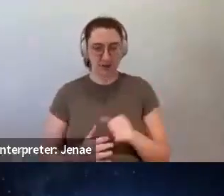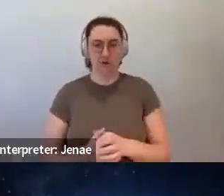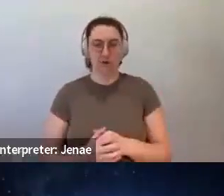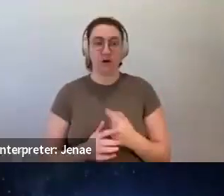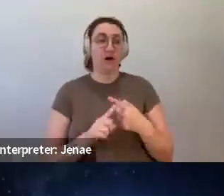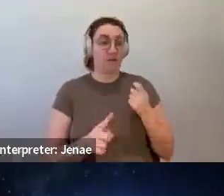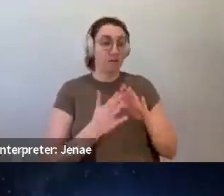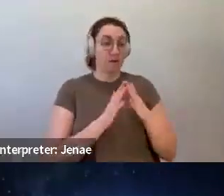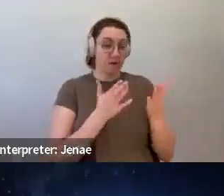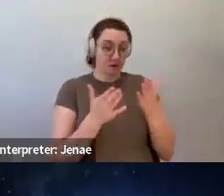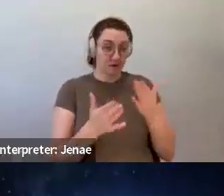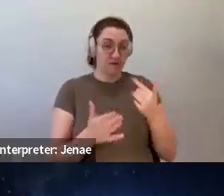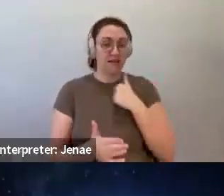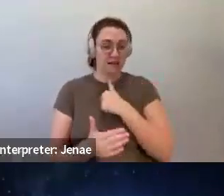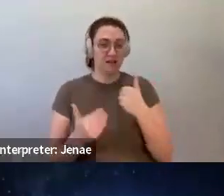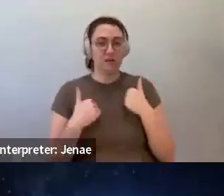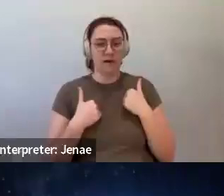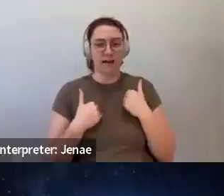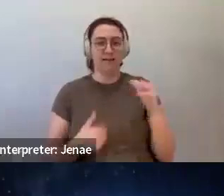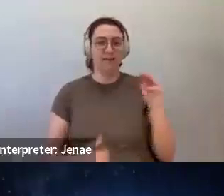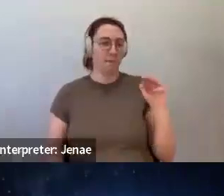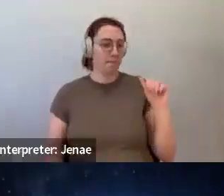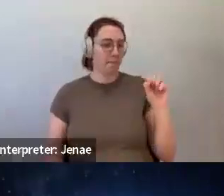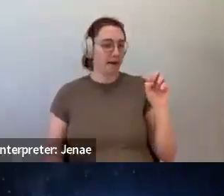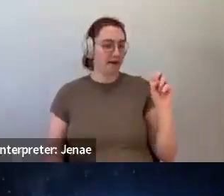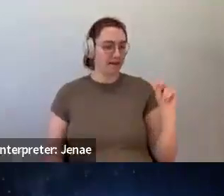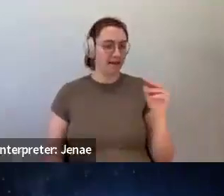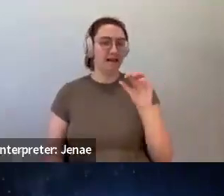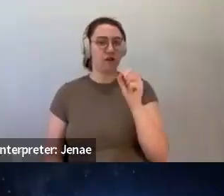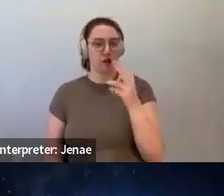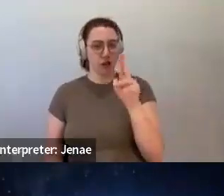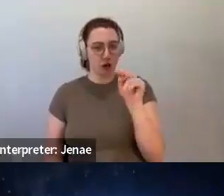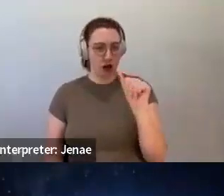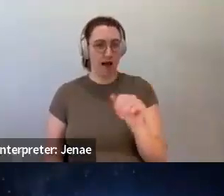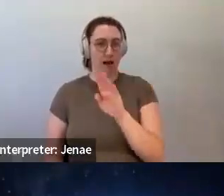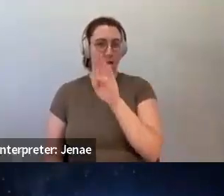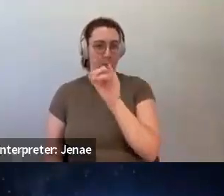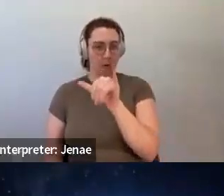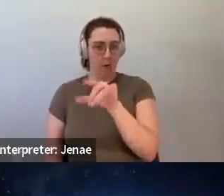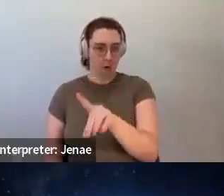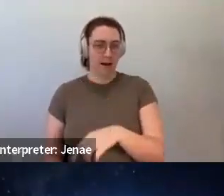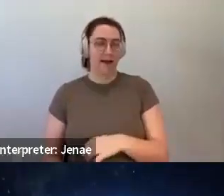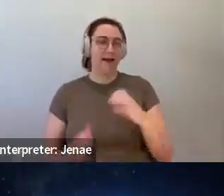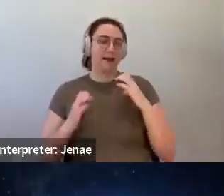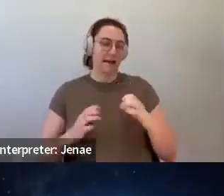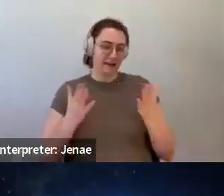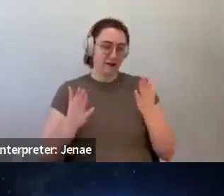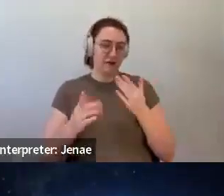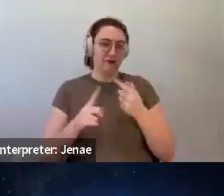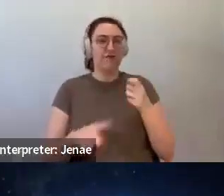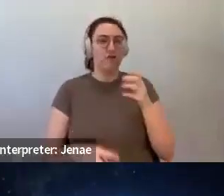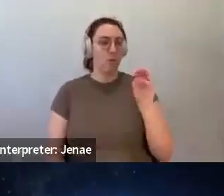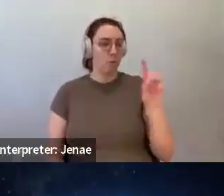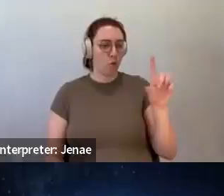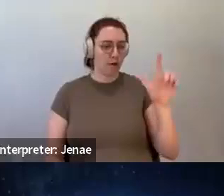Community Services, we have Mason and Shauna and Boyd. And from Client Services from